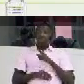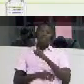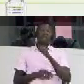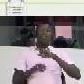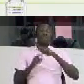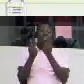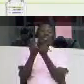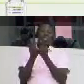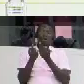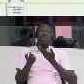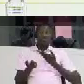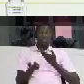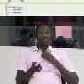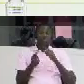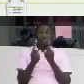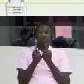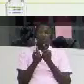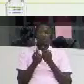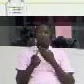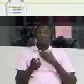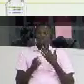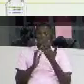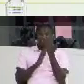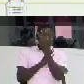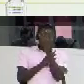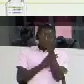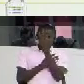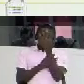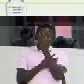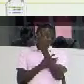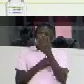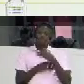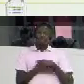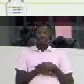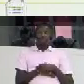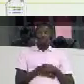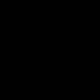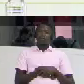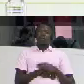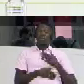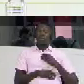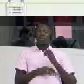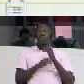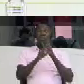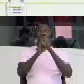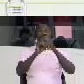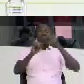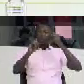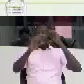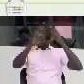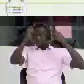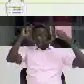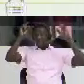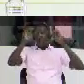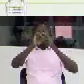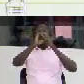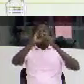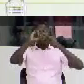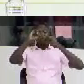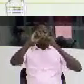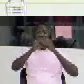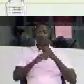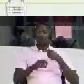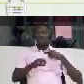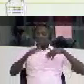amee. there was something that they had. am nañu seeto. They had mirrors. am nañu They had horns. din dee dugg sa office